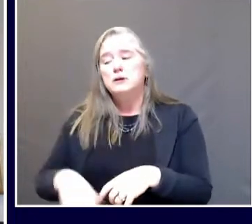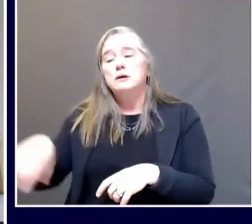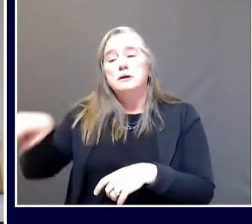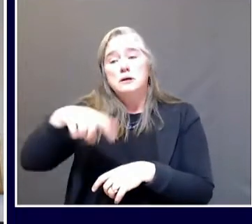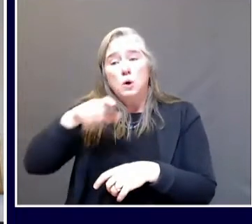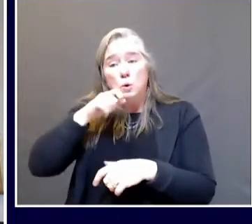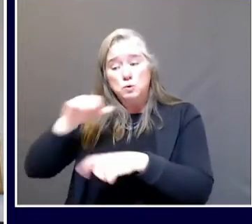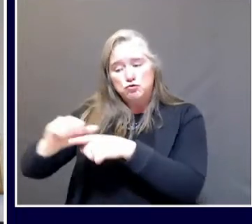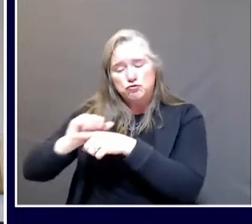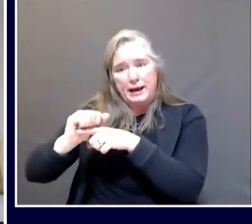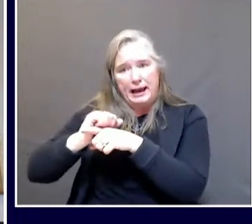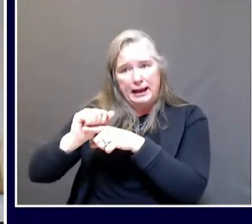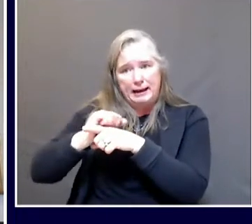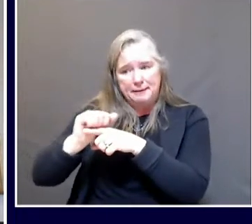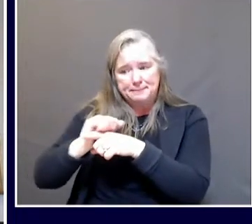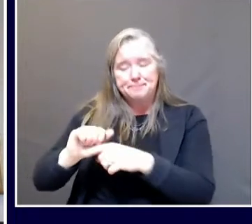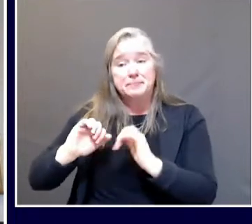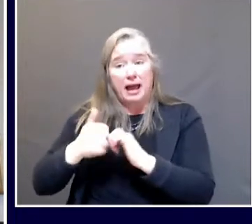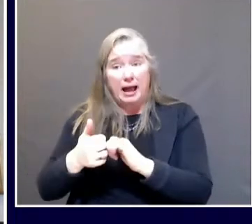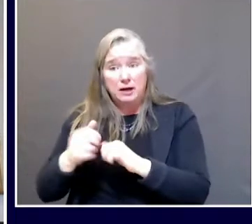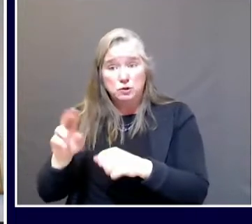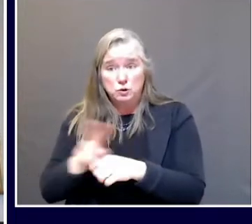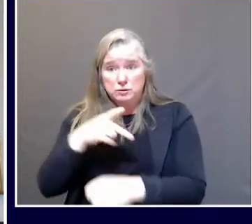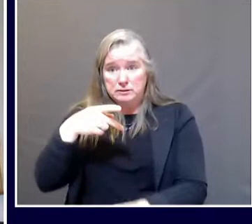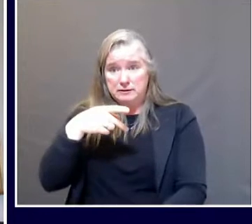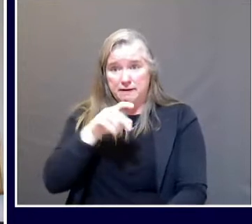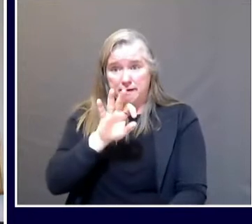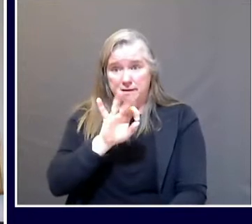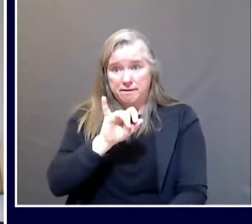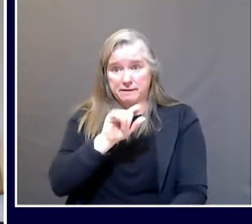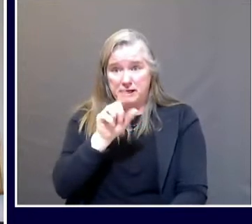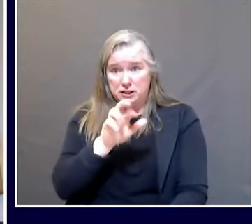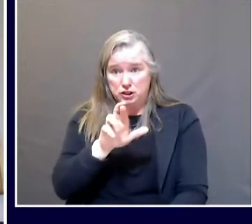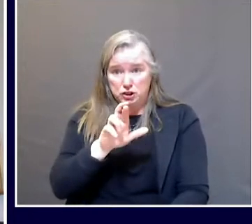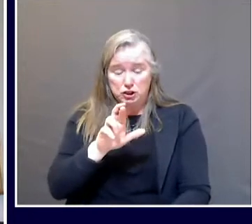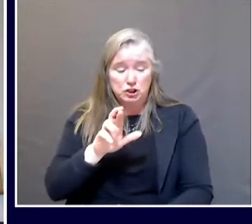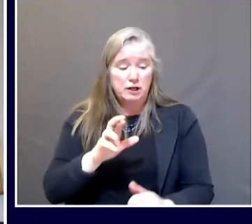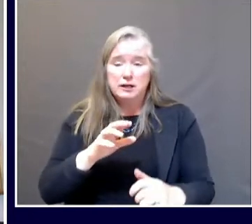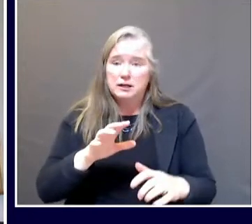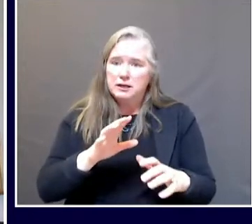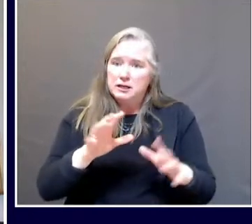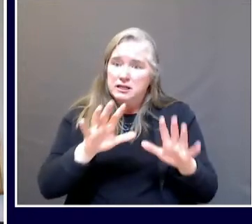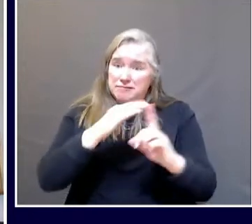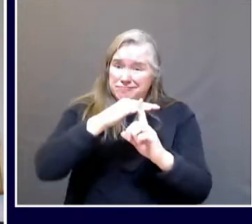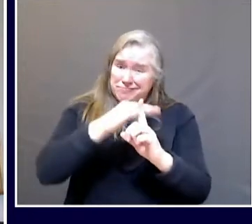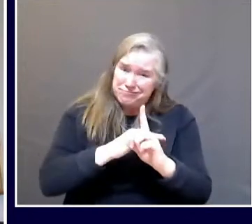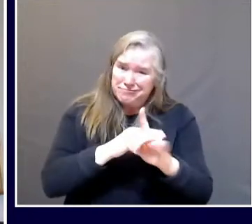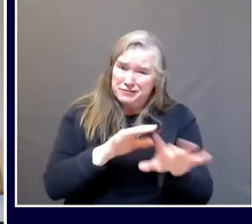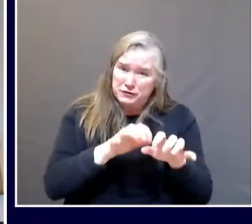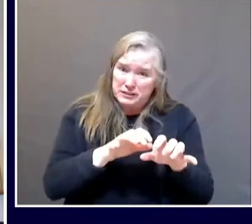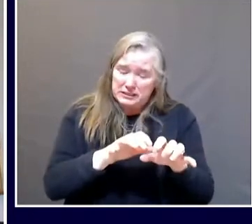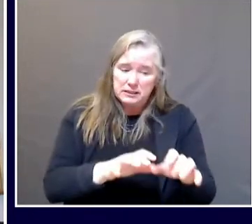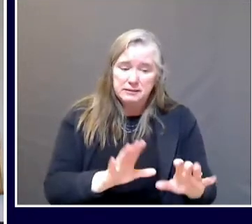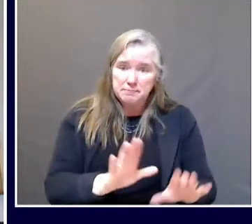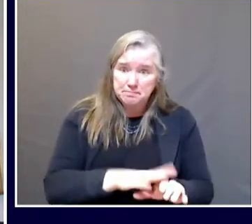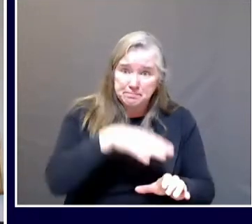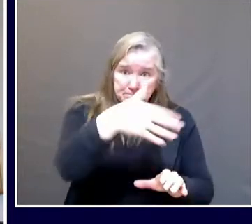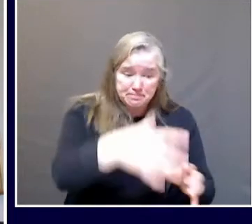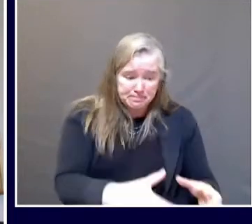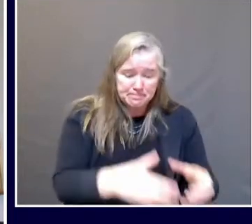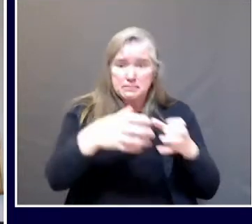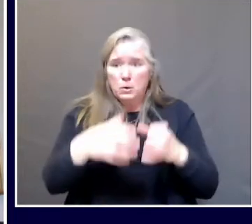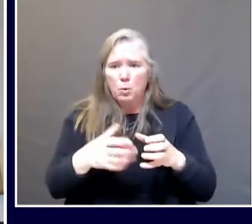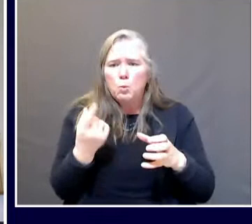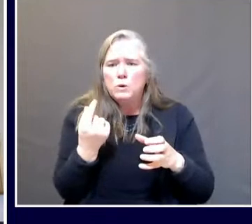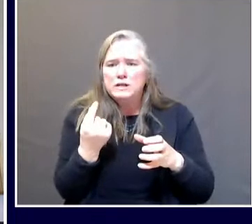latest knowledge of how to use the Pfizer product, how to mix it, how to take it out of ultra cold, that is all a very intensive